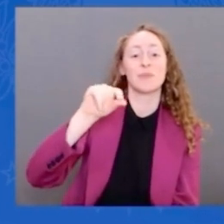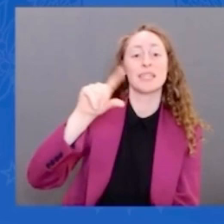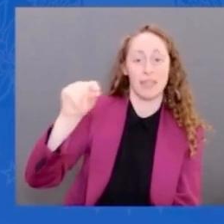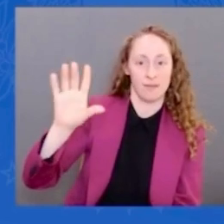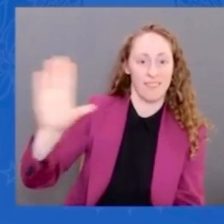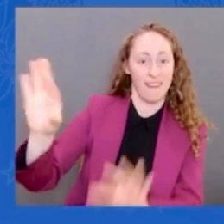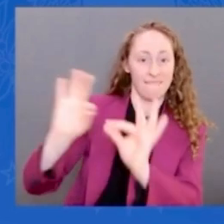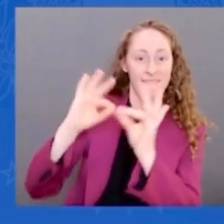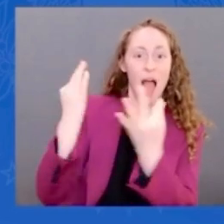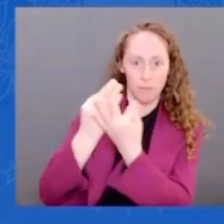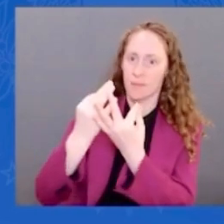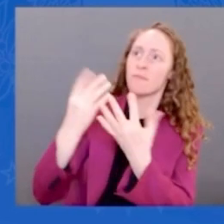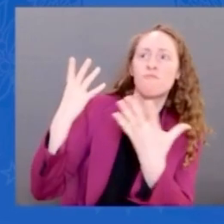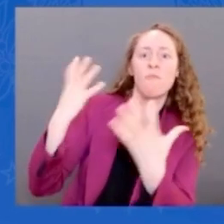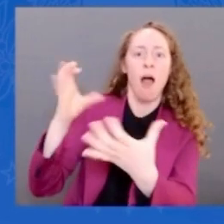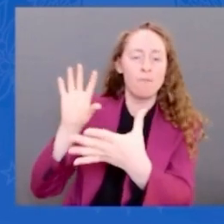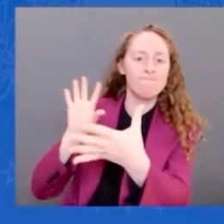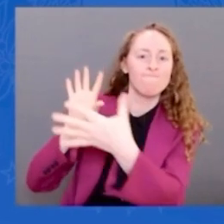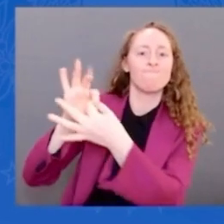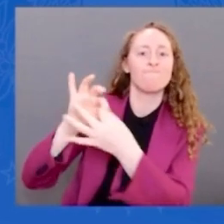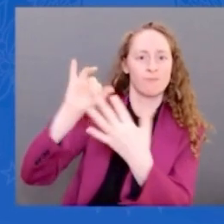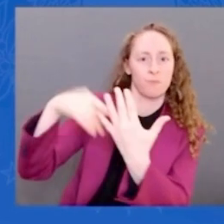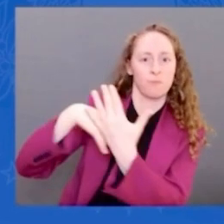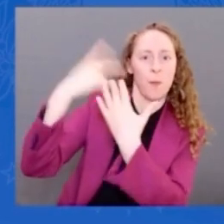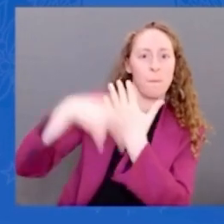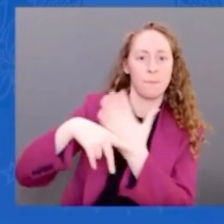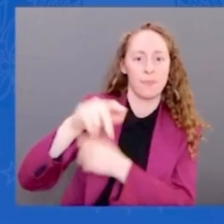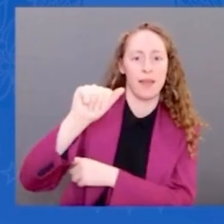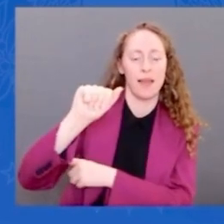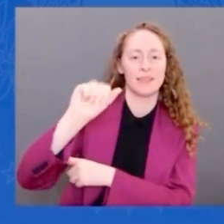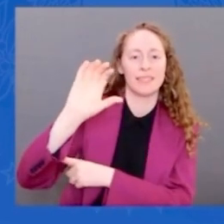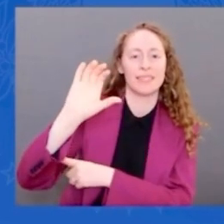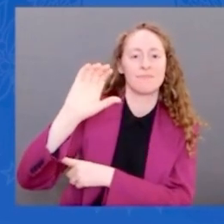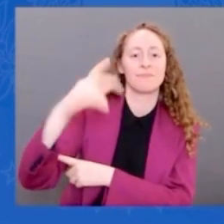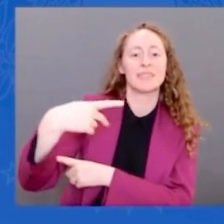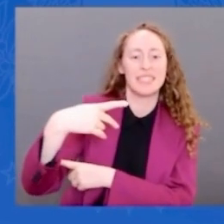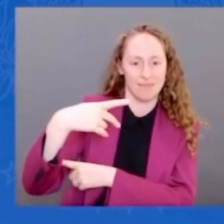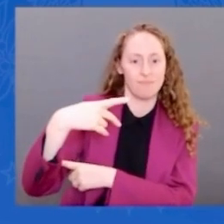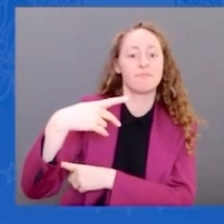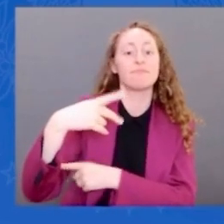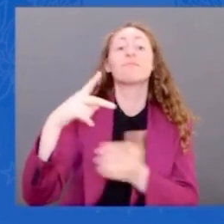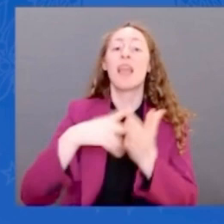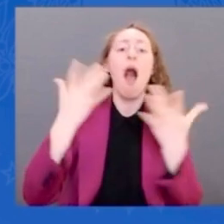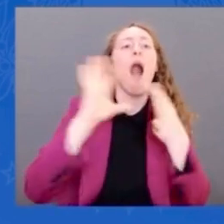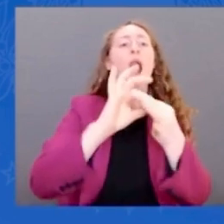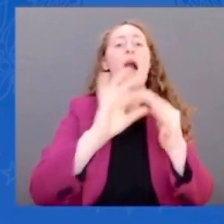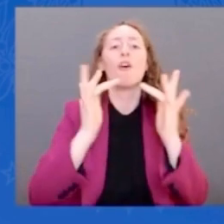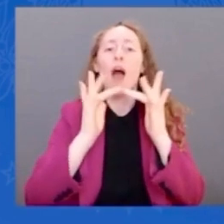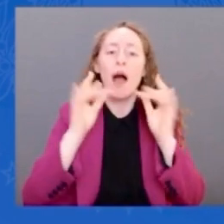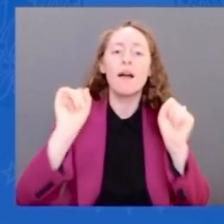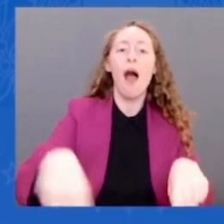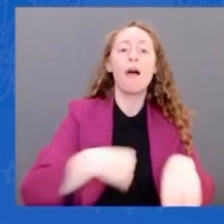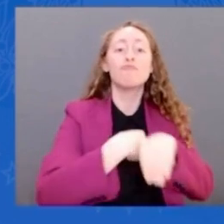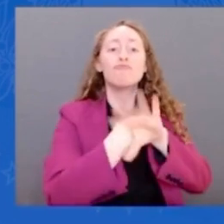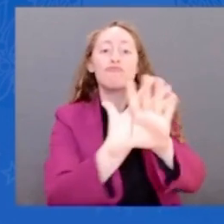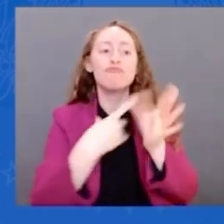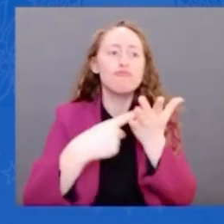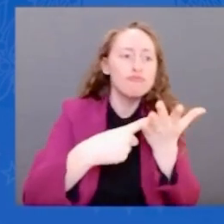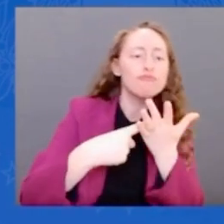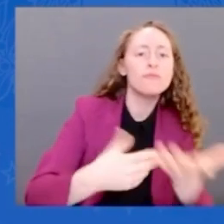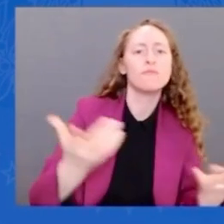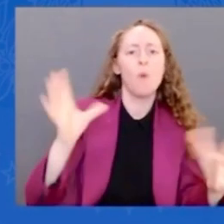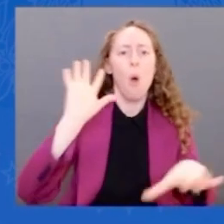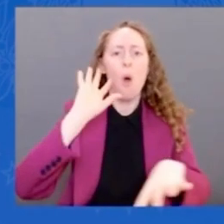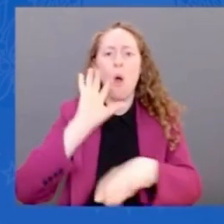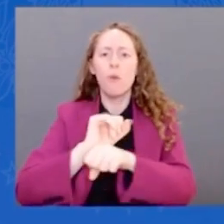initiative, Julissa could attend class and do her homework without worrying about her internet connection.